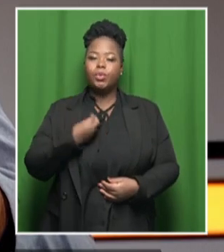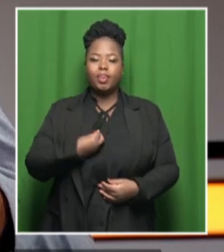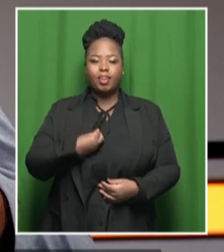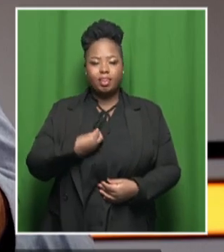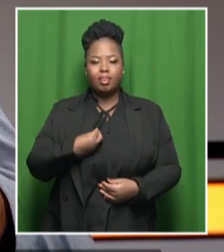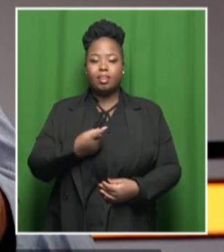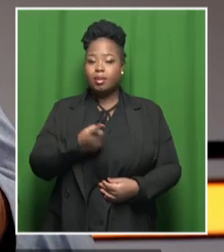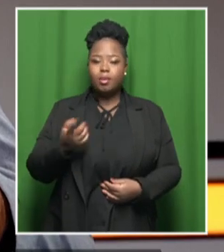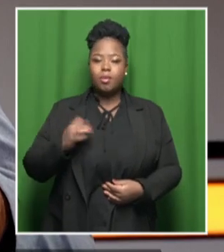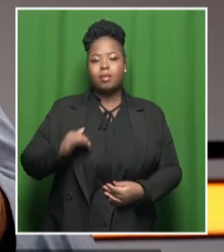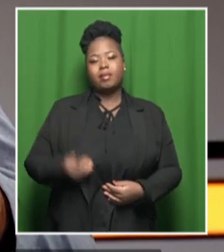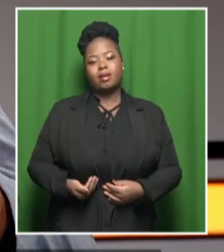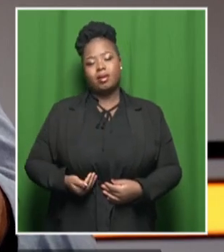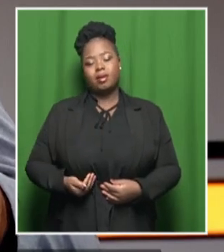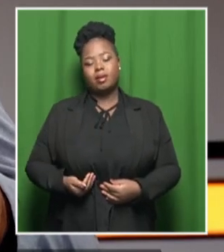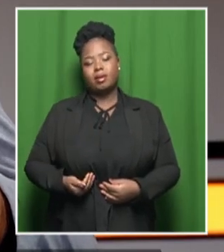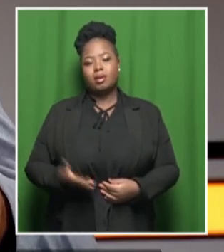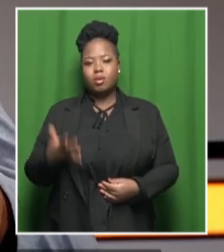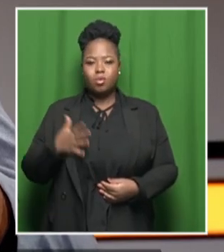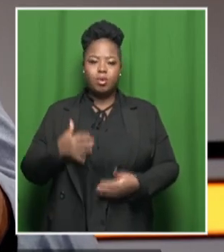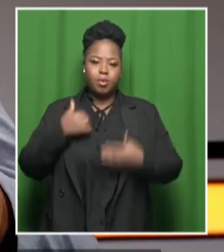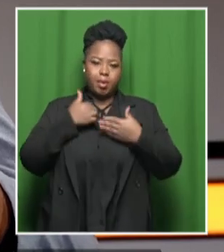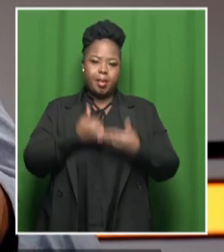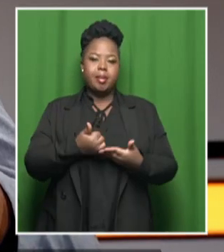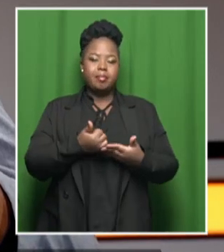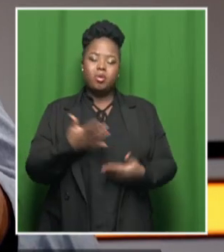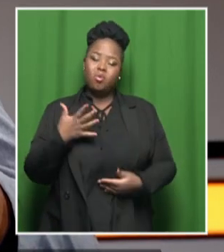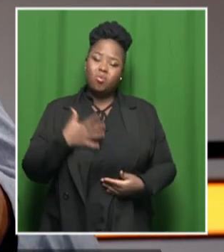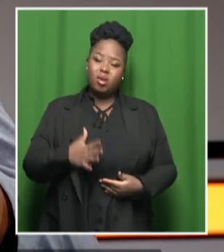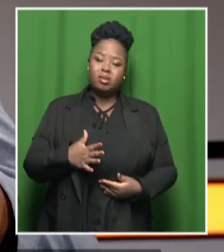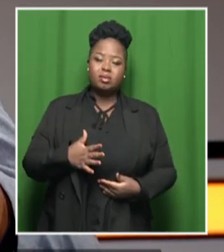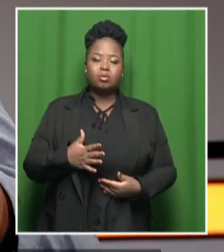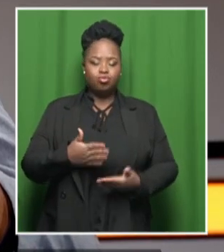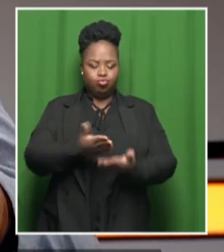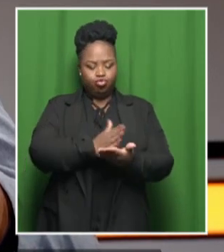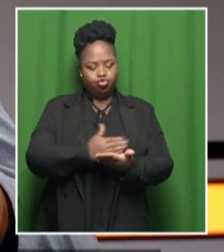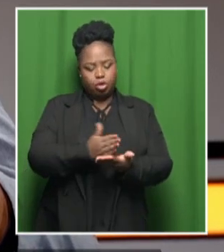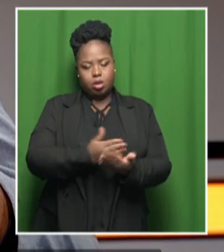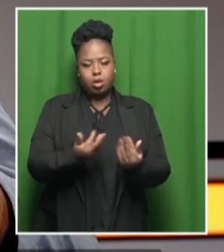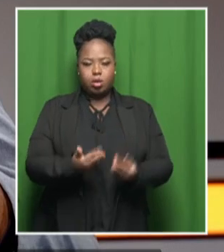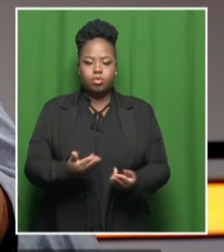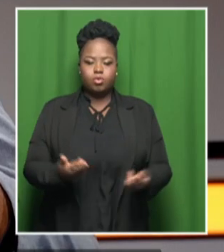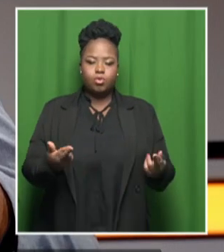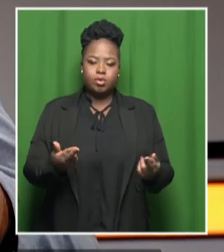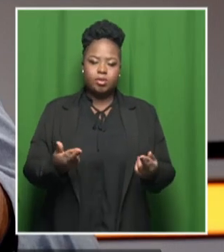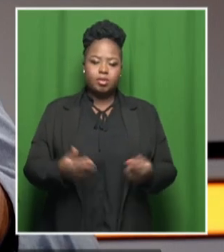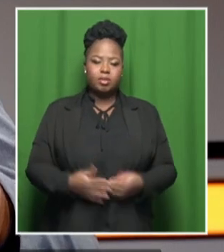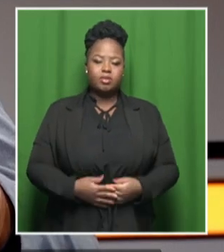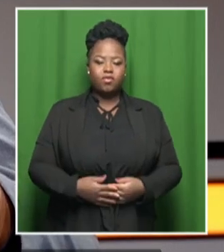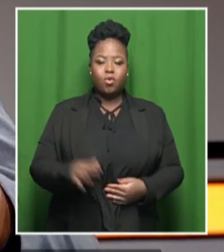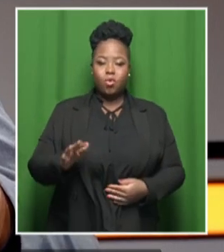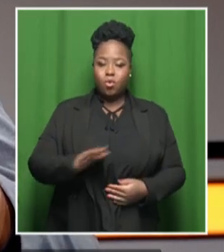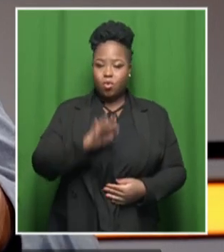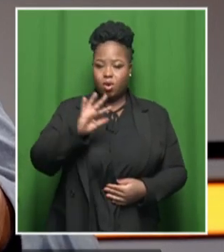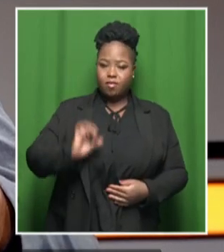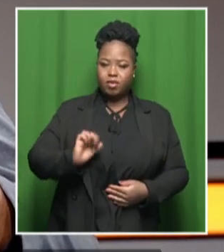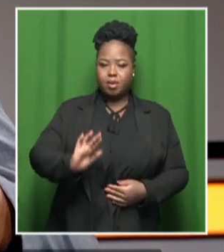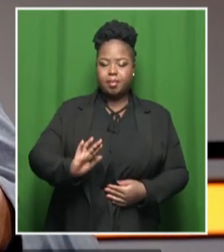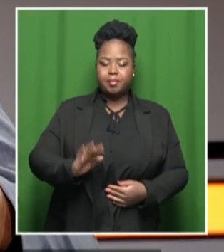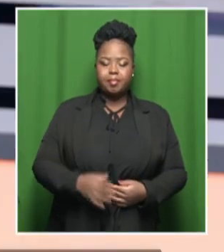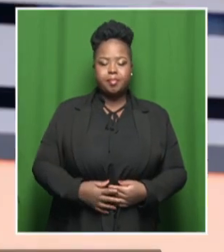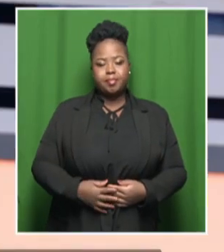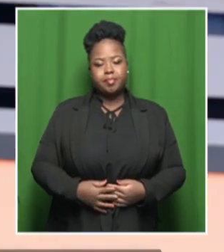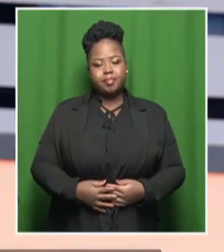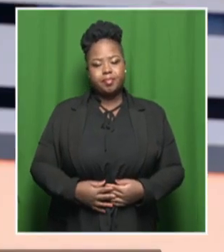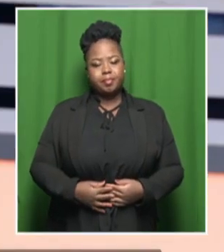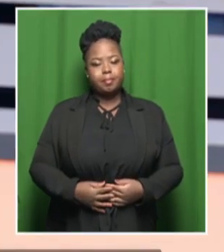the women, who want to have a better share of the resources of their respective country. I